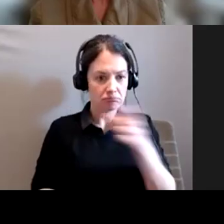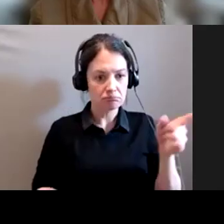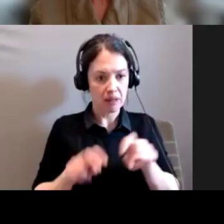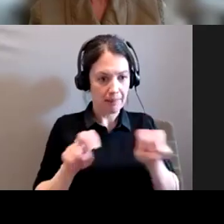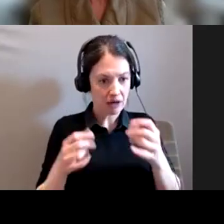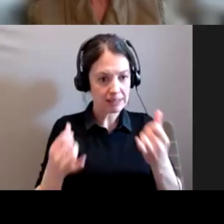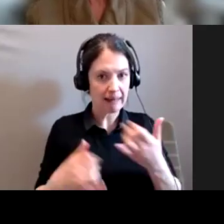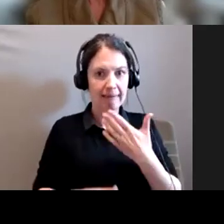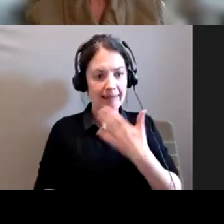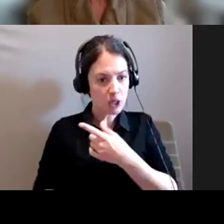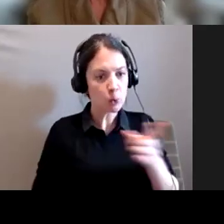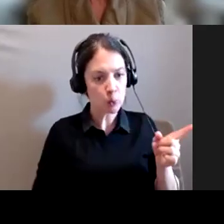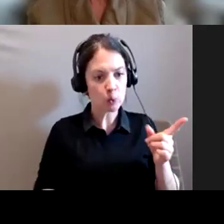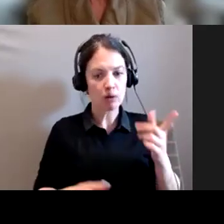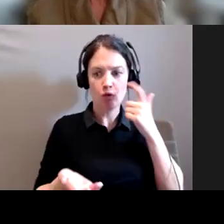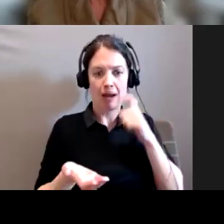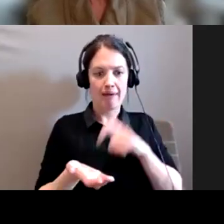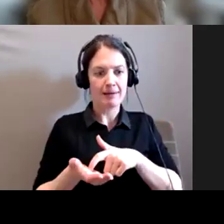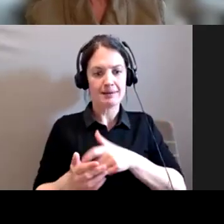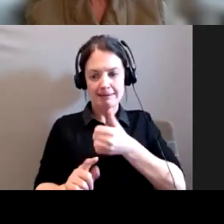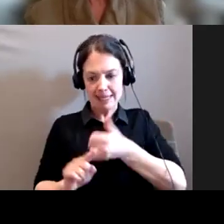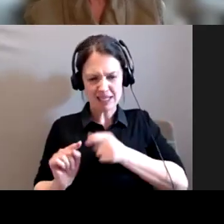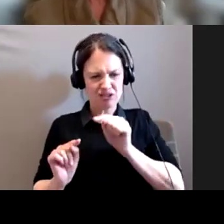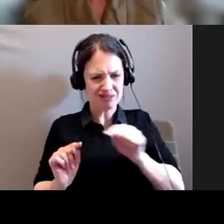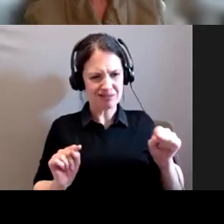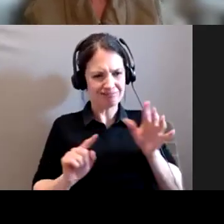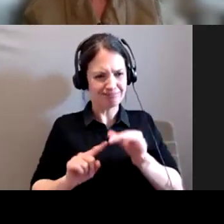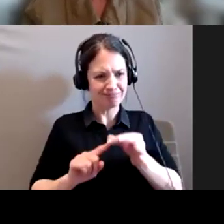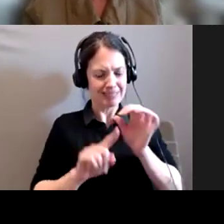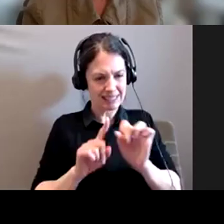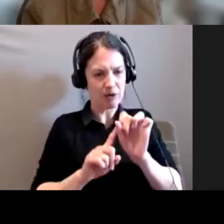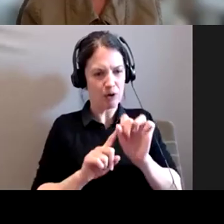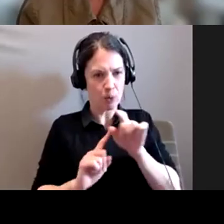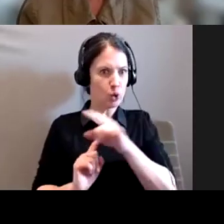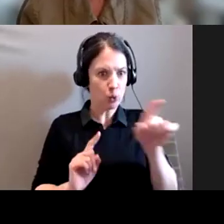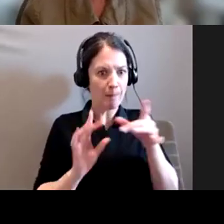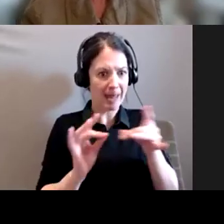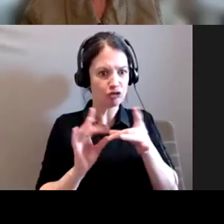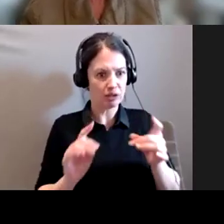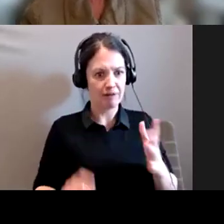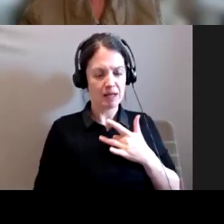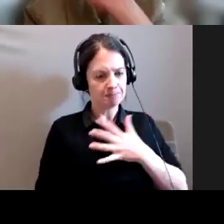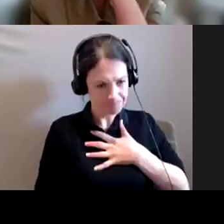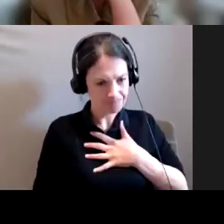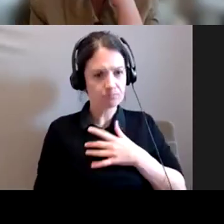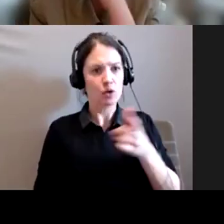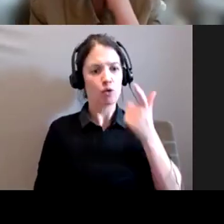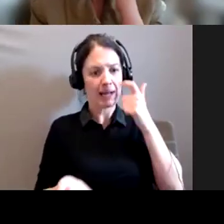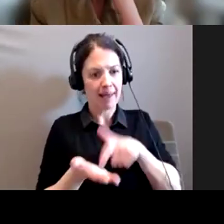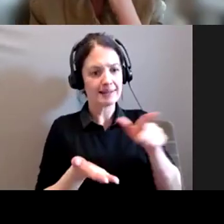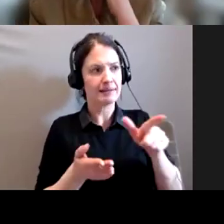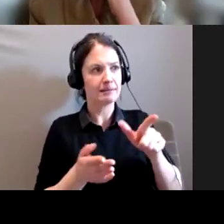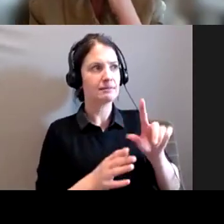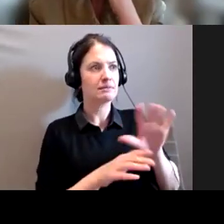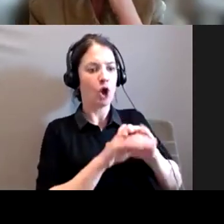recognizing, some of the scenarios and the realities that you outline, the coercion in institutions or